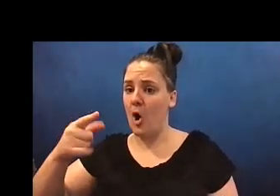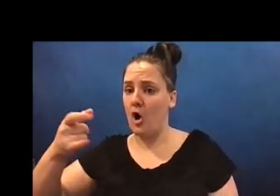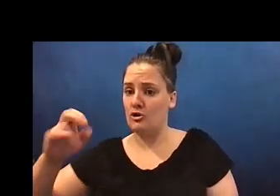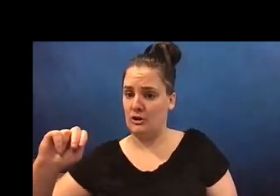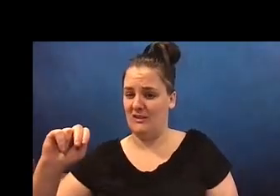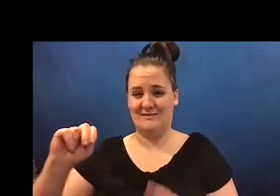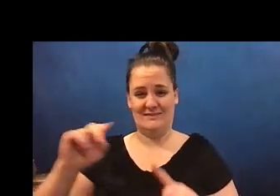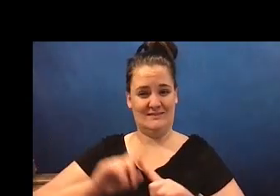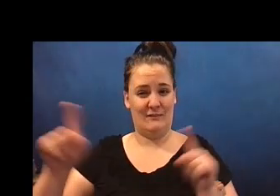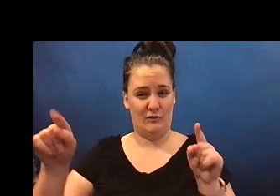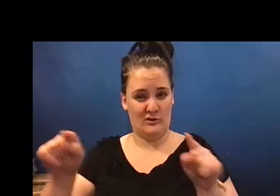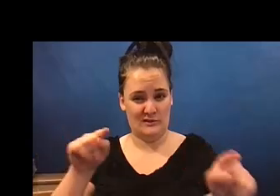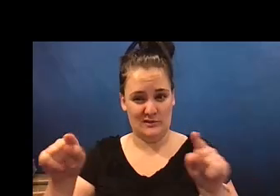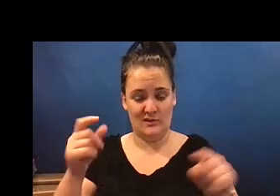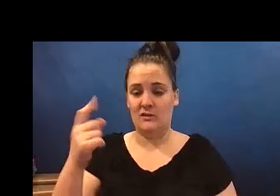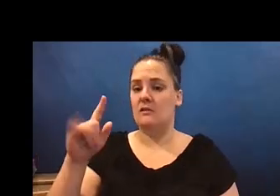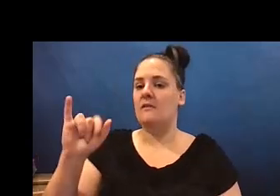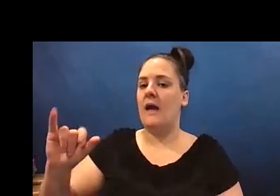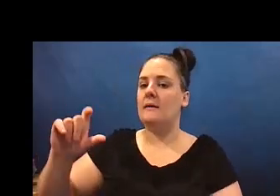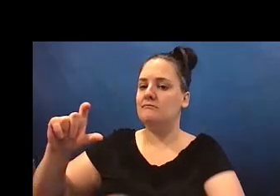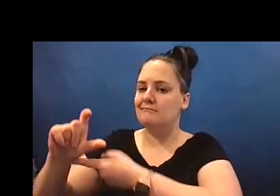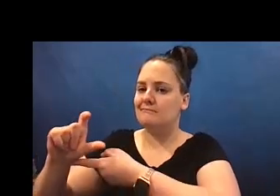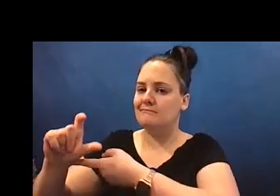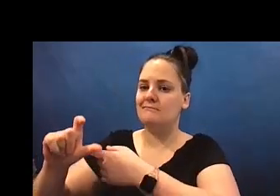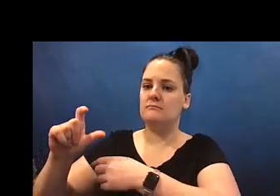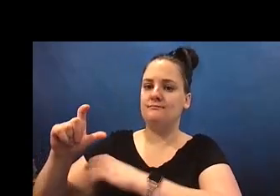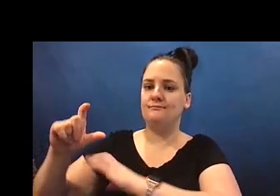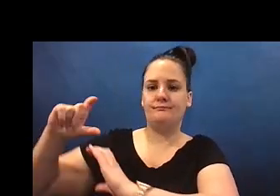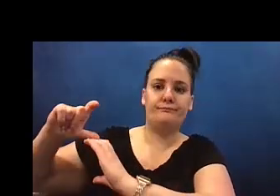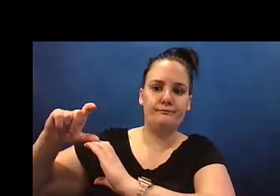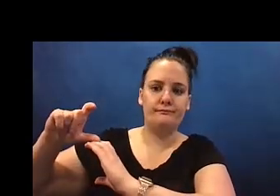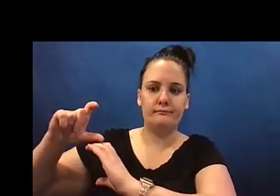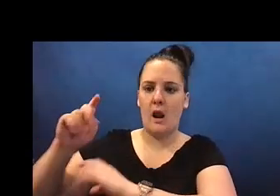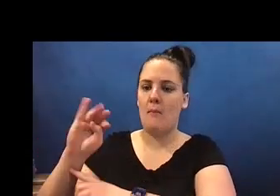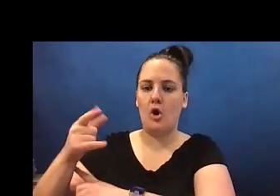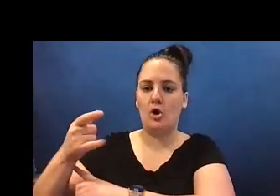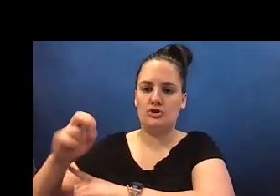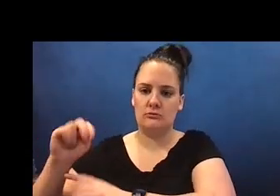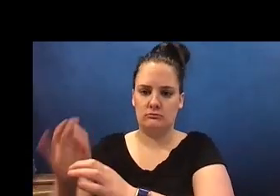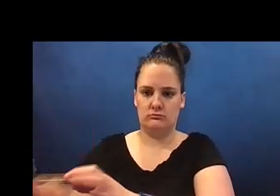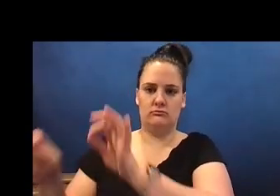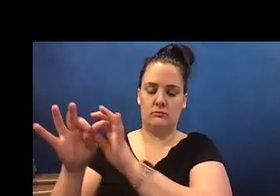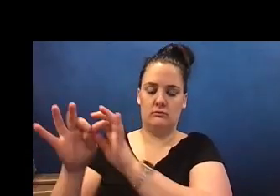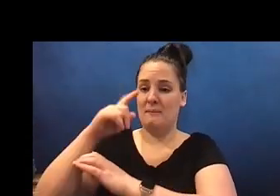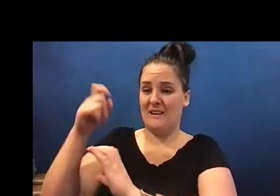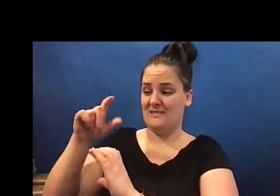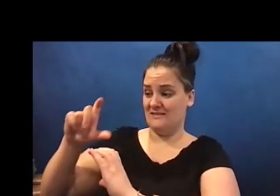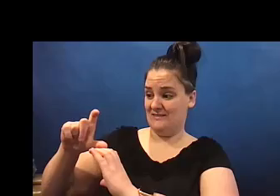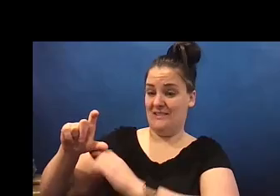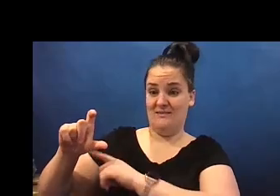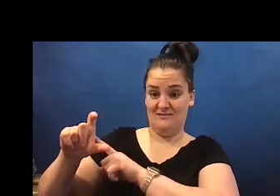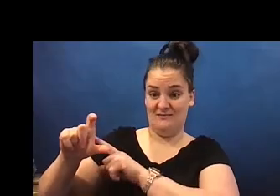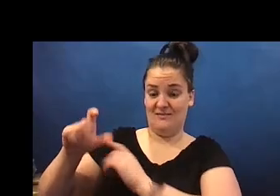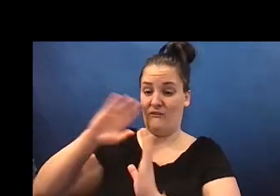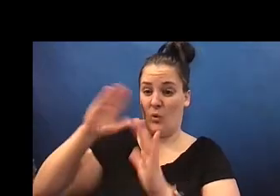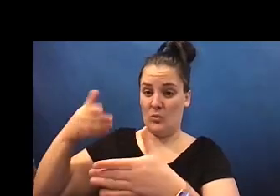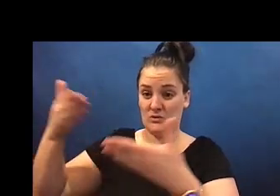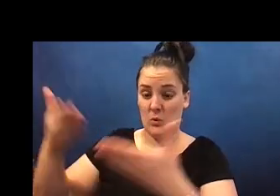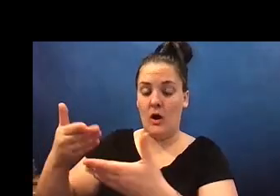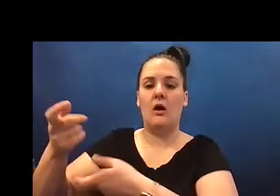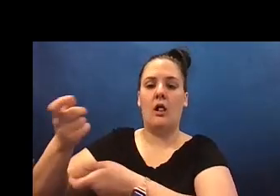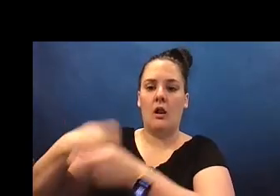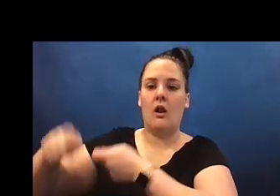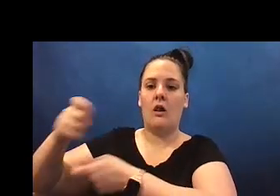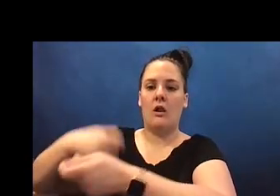the margin's essential because the technology keeps changing. We have to reinvest. We're replacing 2